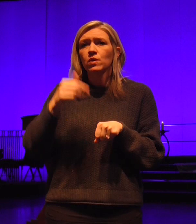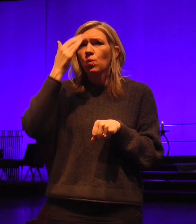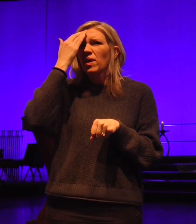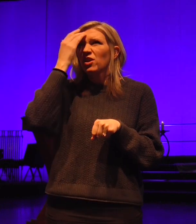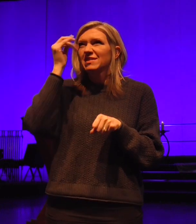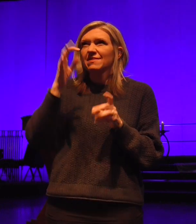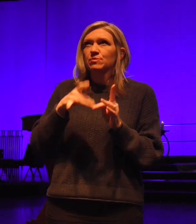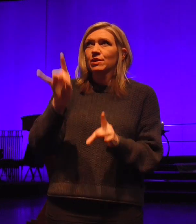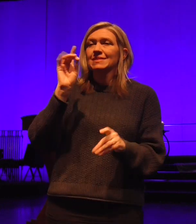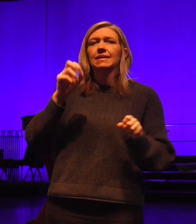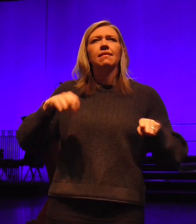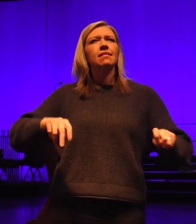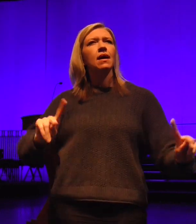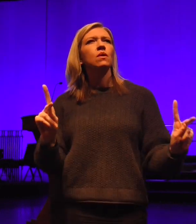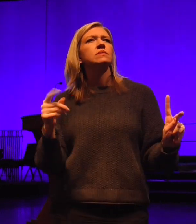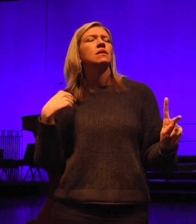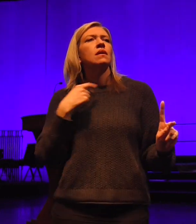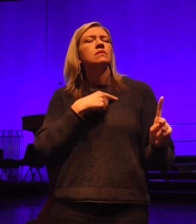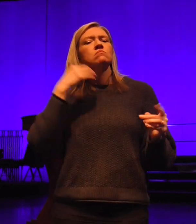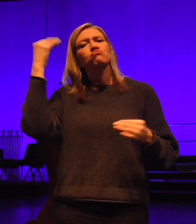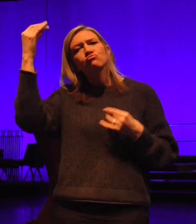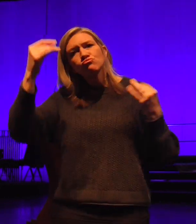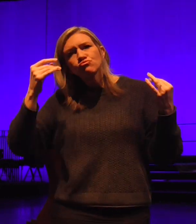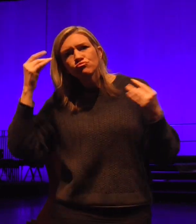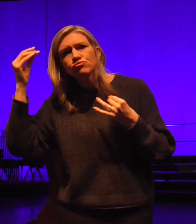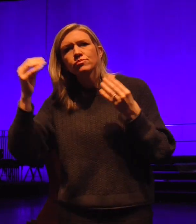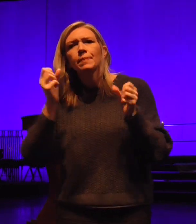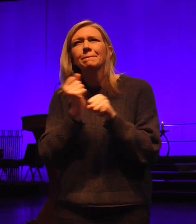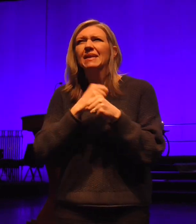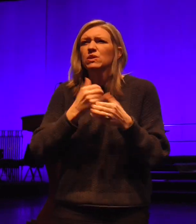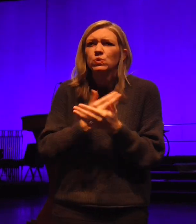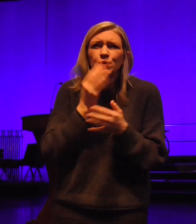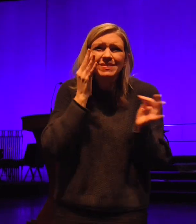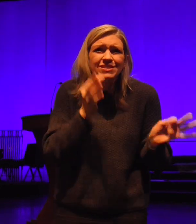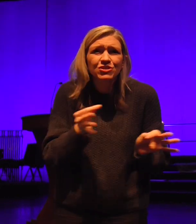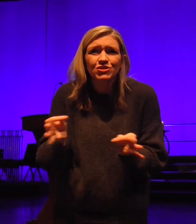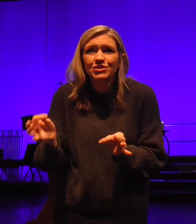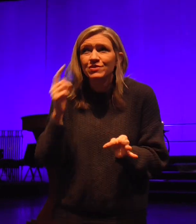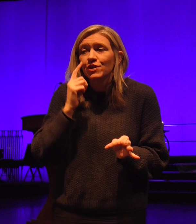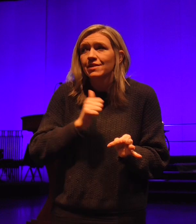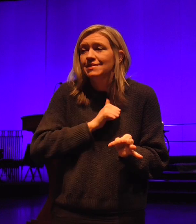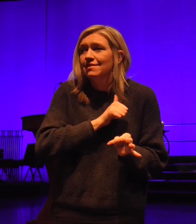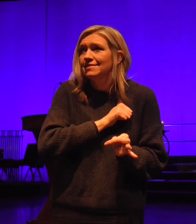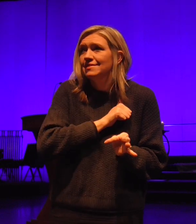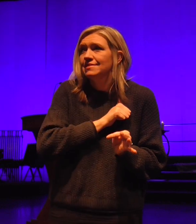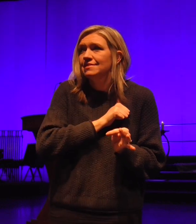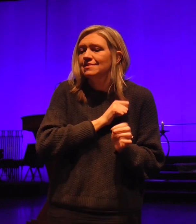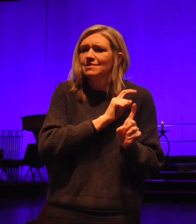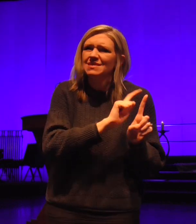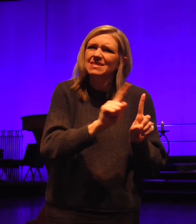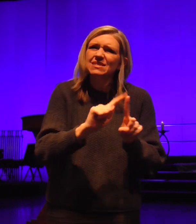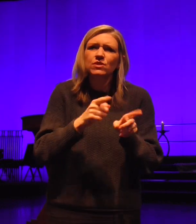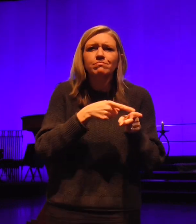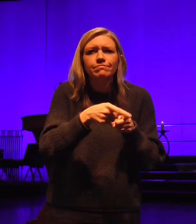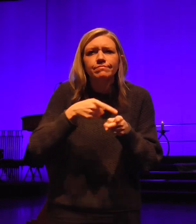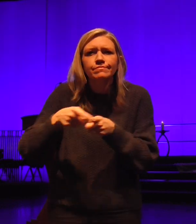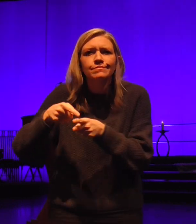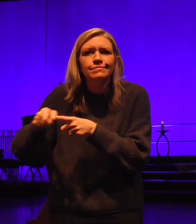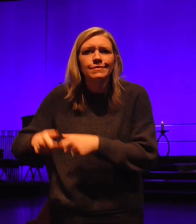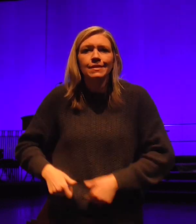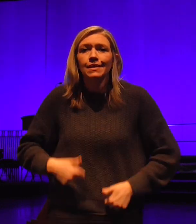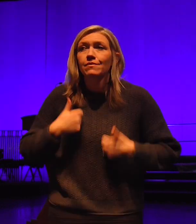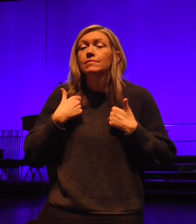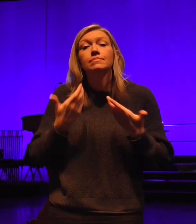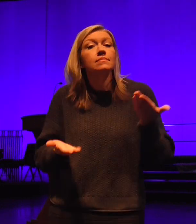allows us to contemplate and make new decisions for ourselves about different areas of our life. And even if we don't